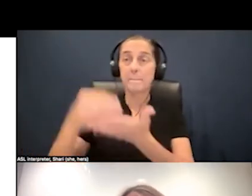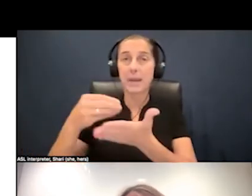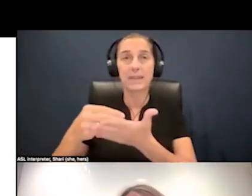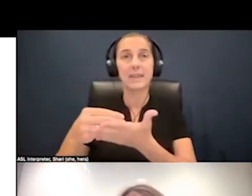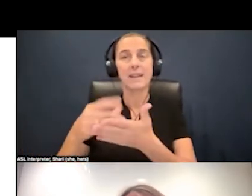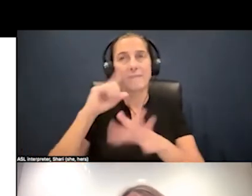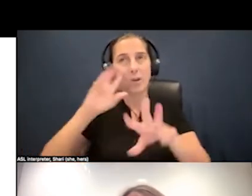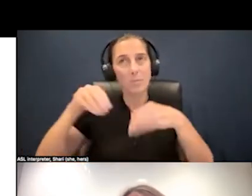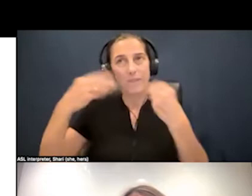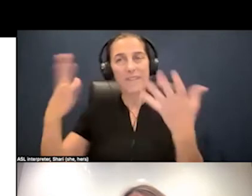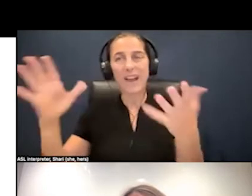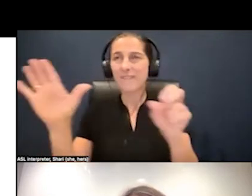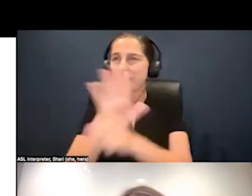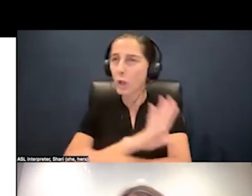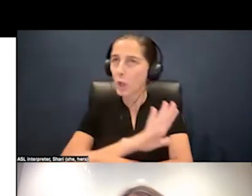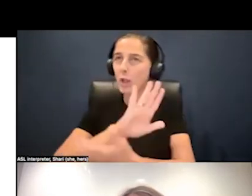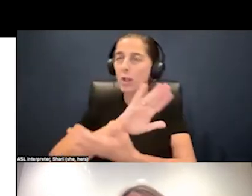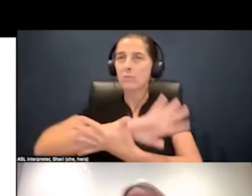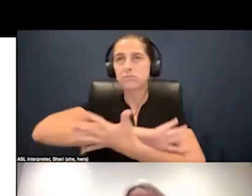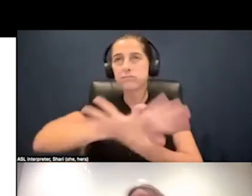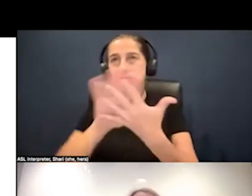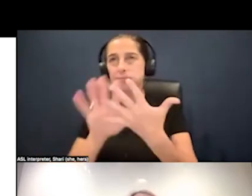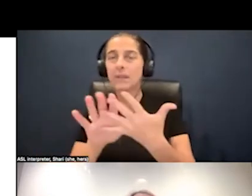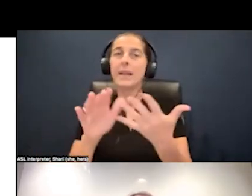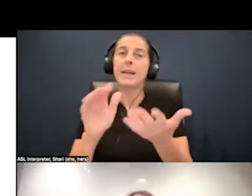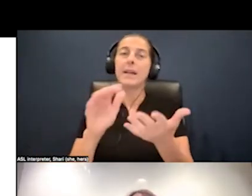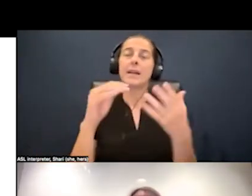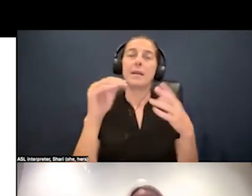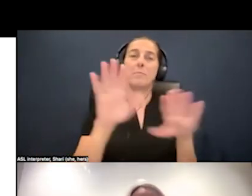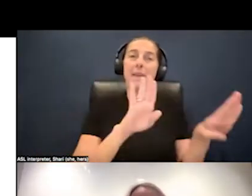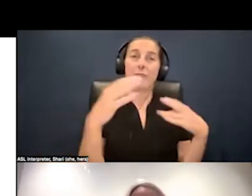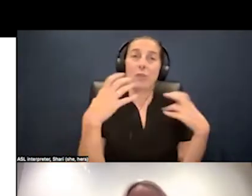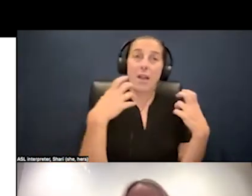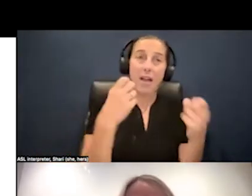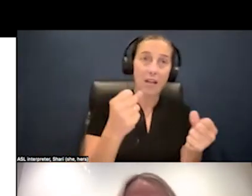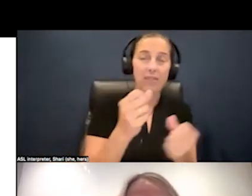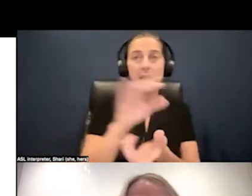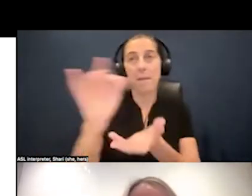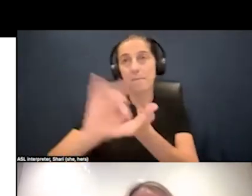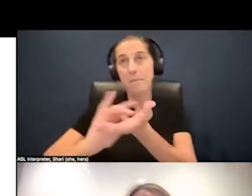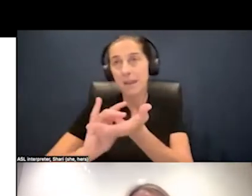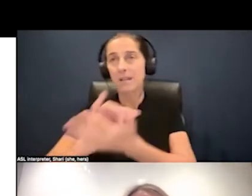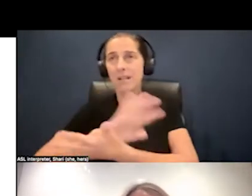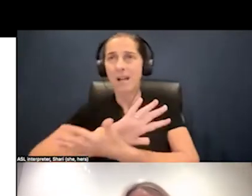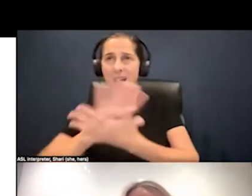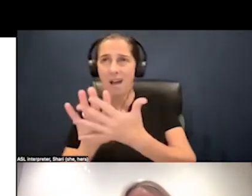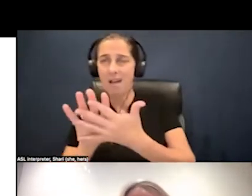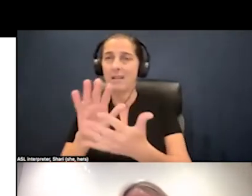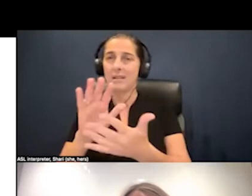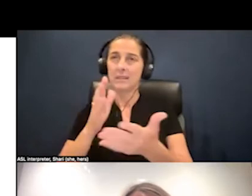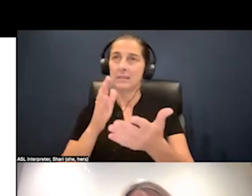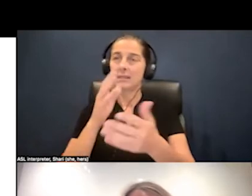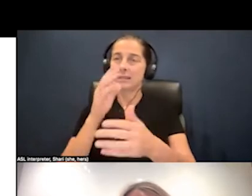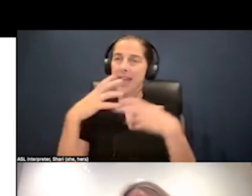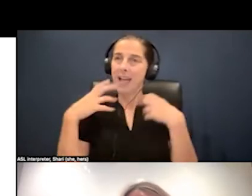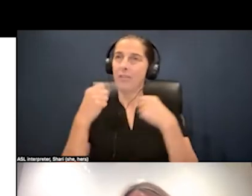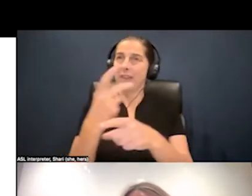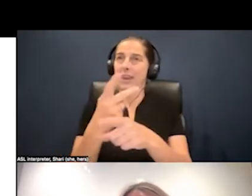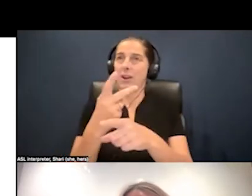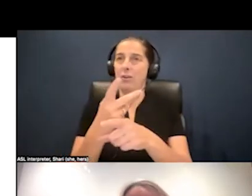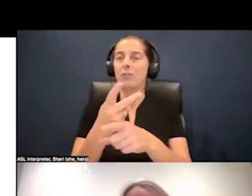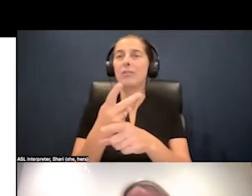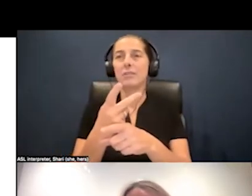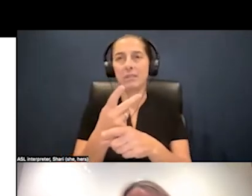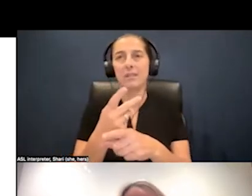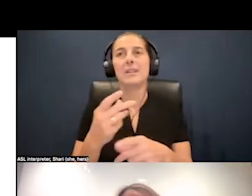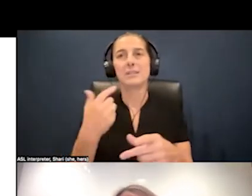the places that we receive care from as an institution, as an organization, are the ones that will be devoted to showing up